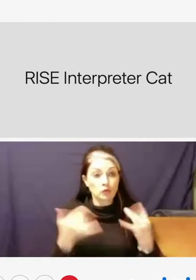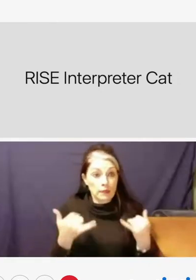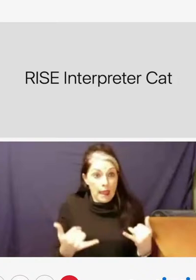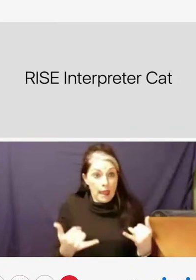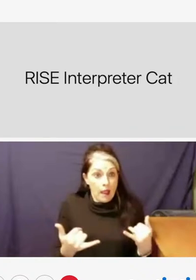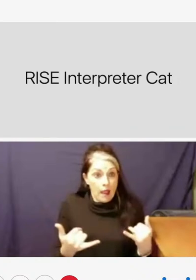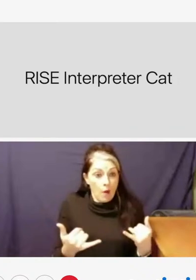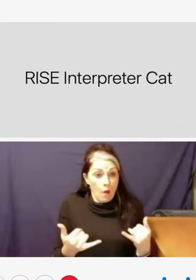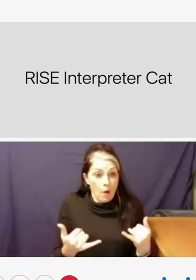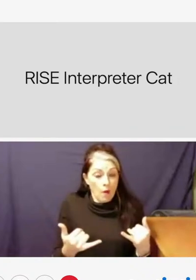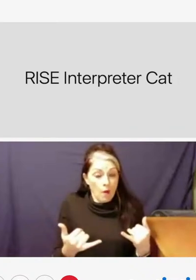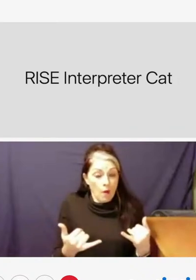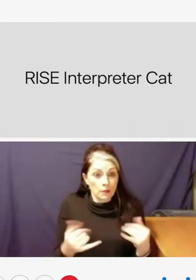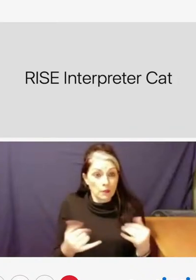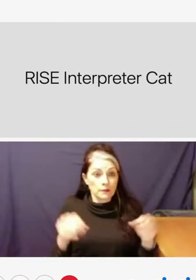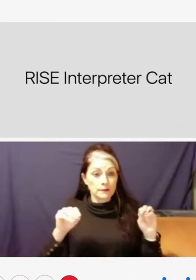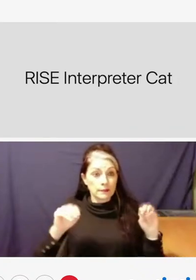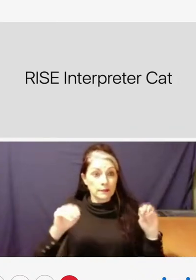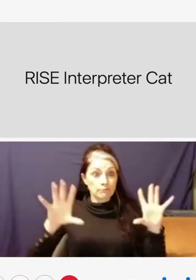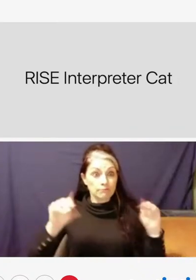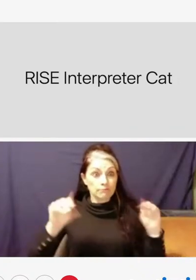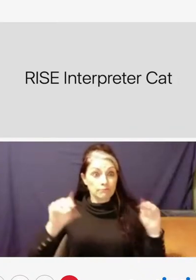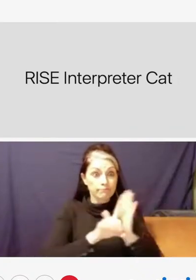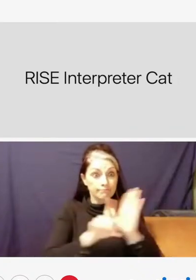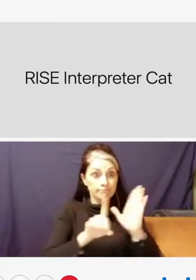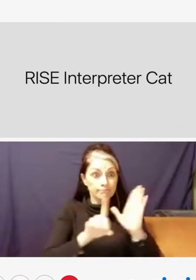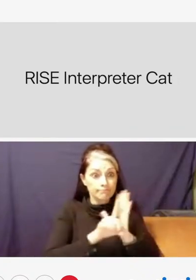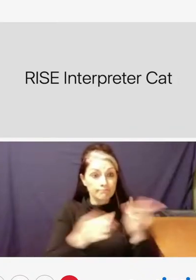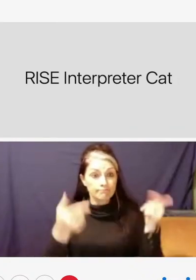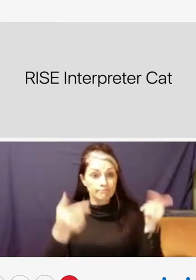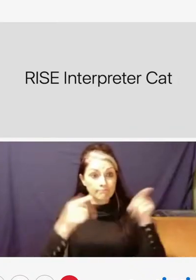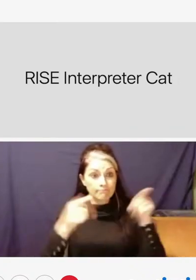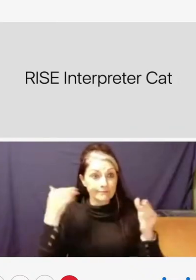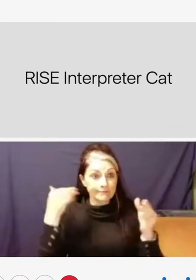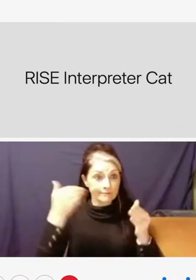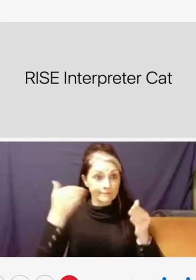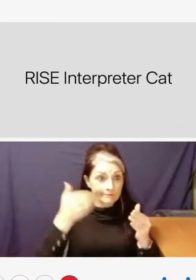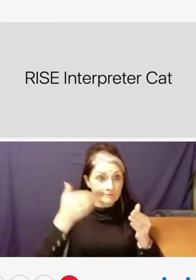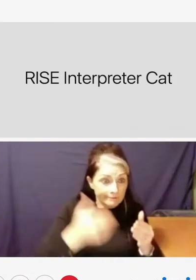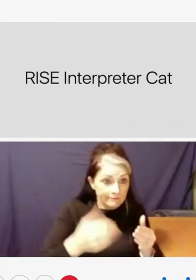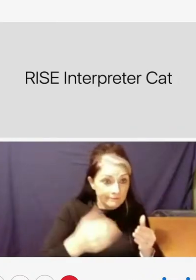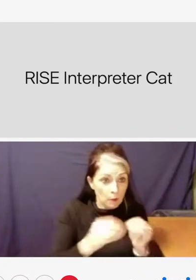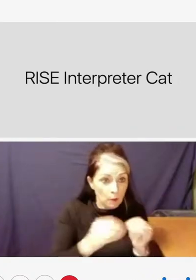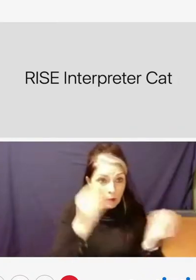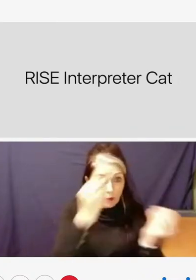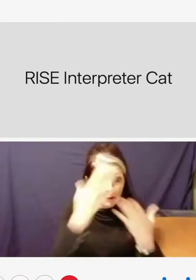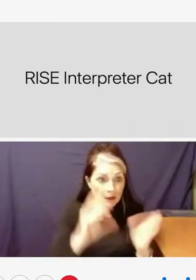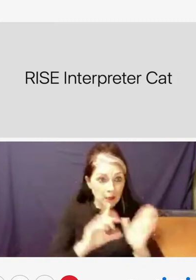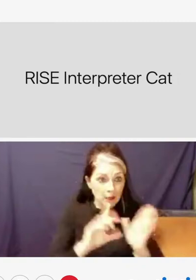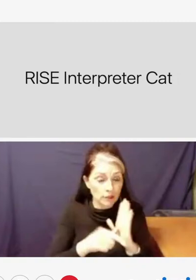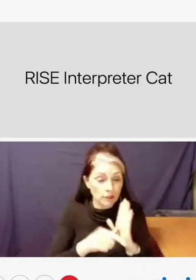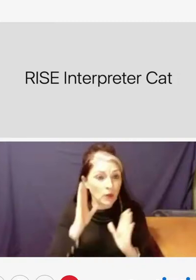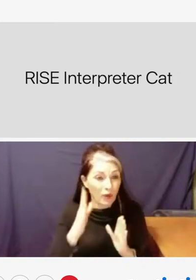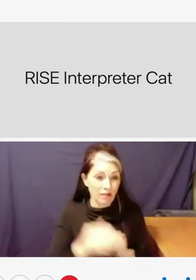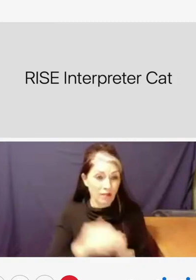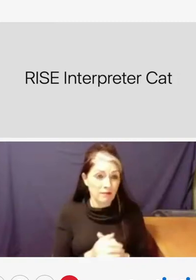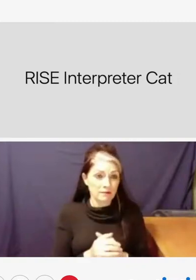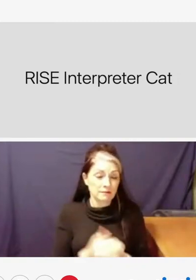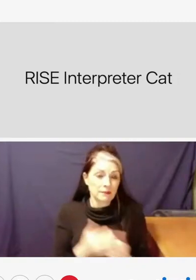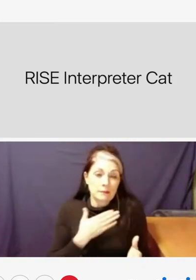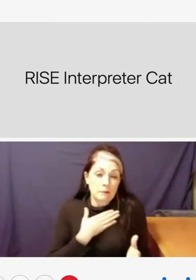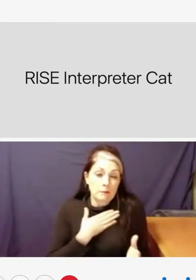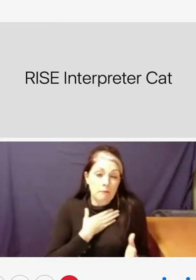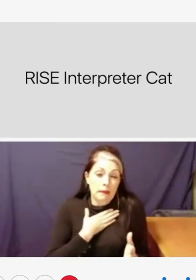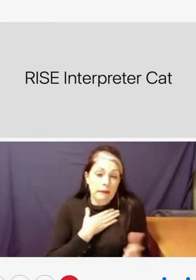it's coming this is what it is more de more information will come I mean that's just my my concern we can